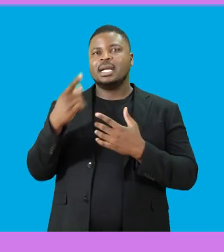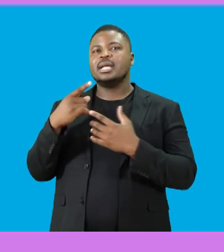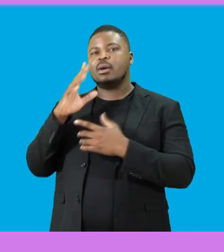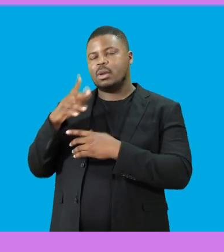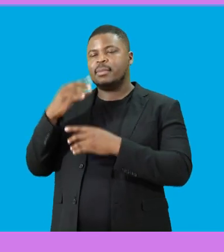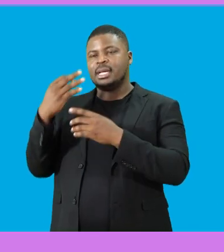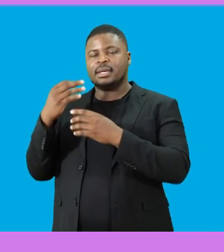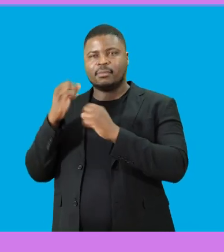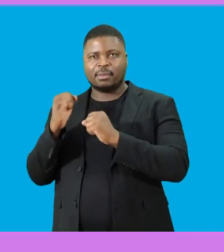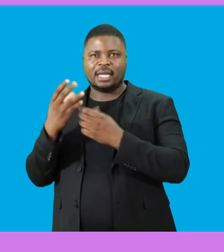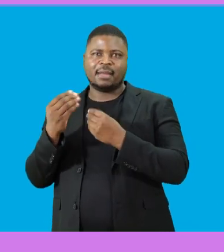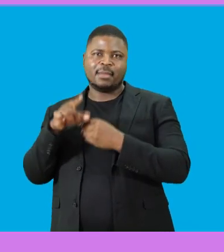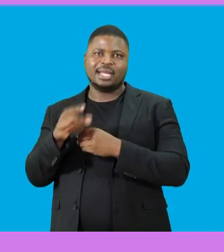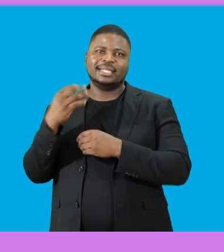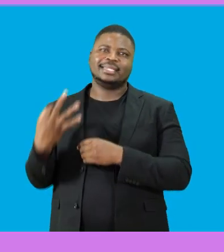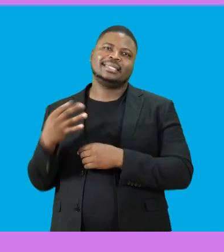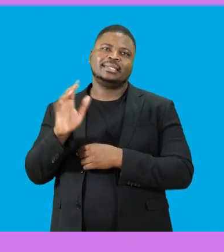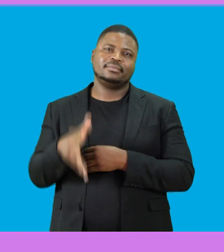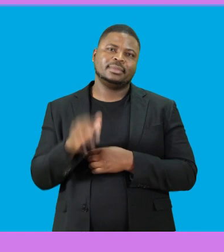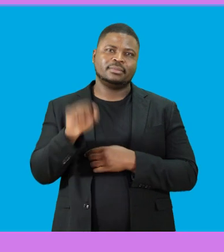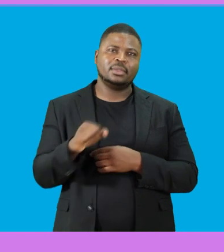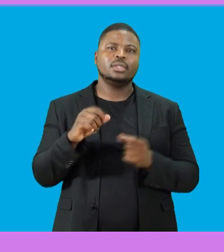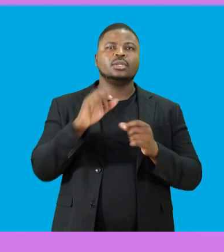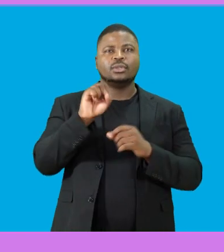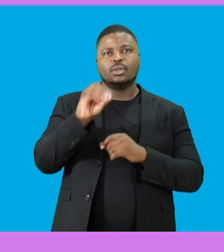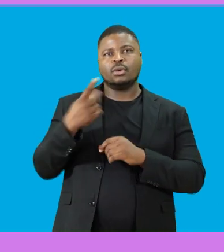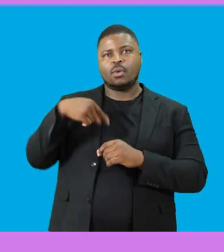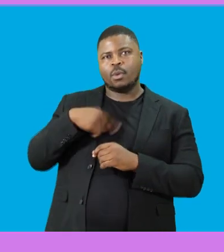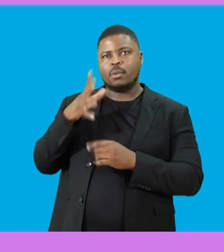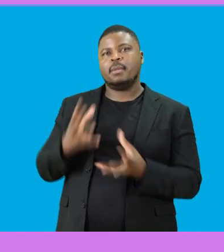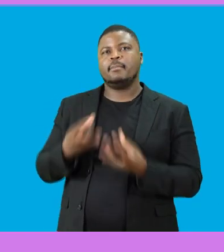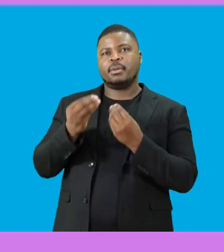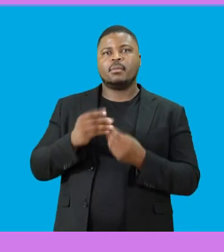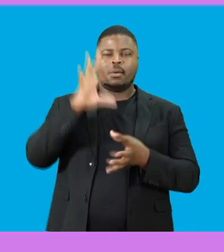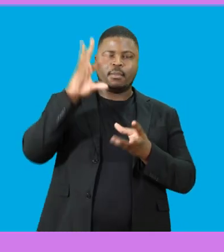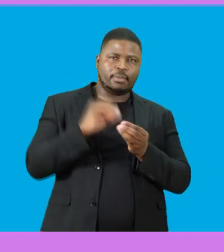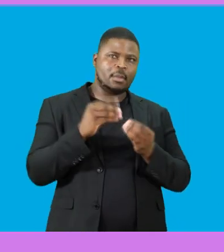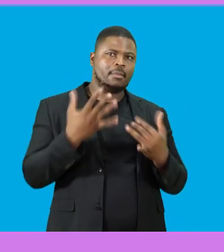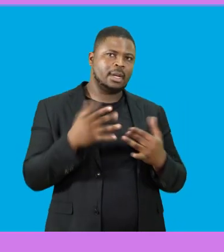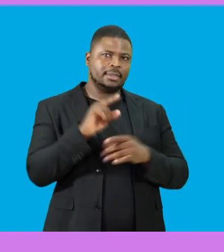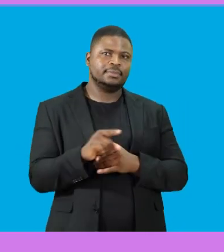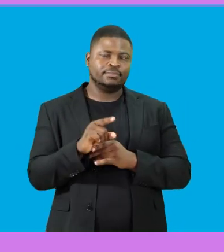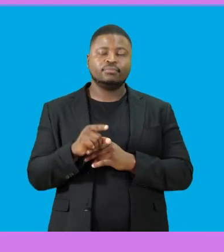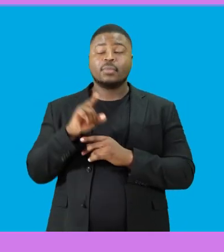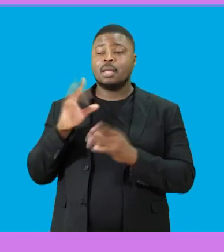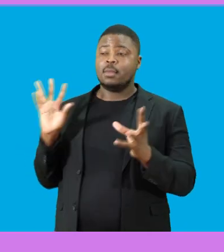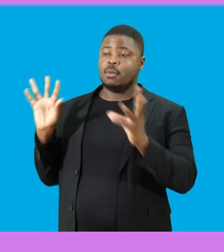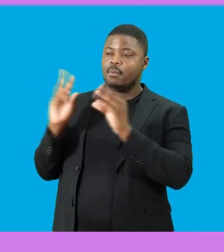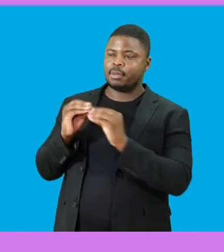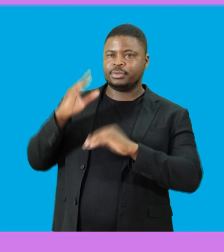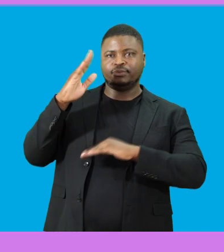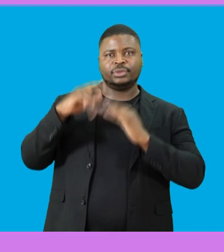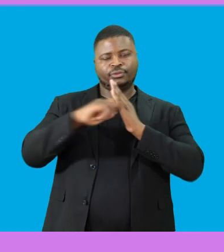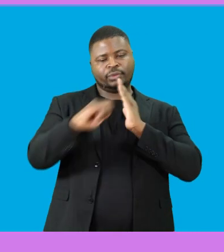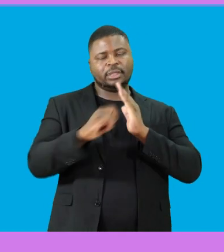got the total. We've got all the charges. So we can find the total charges. So we'll say total